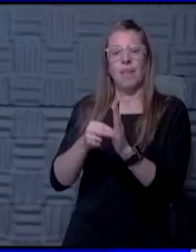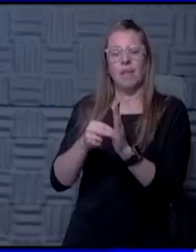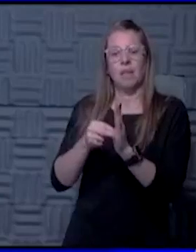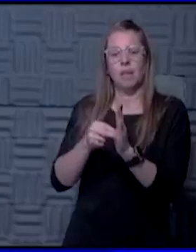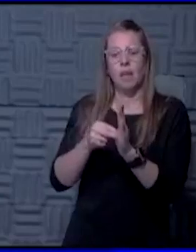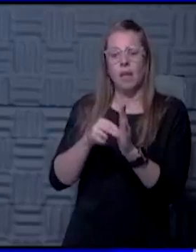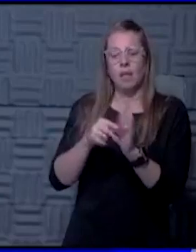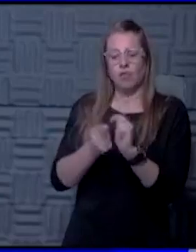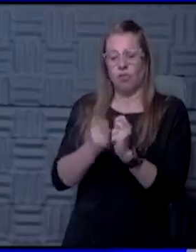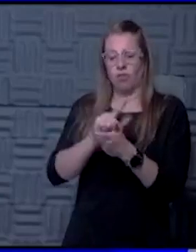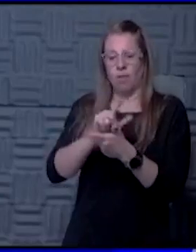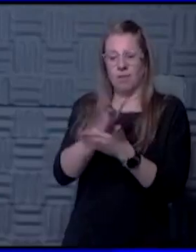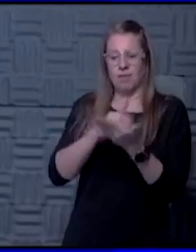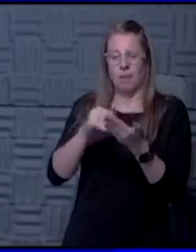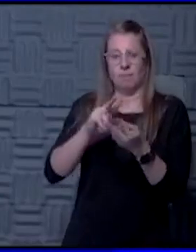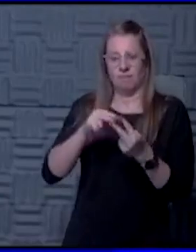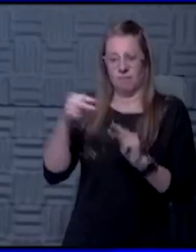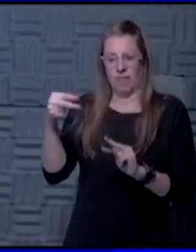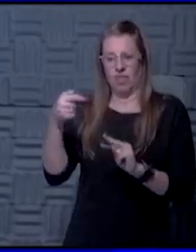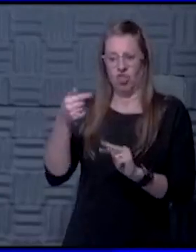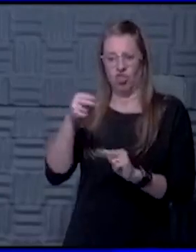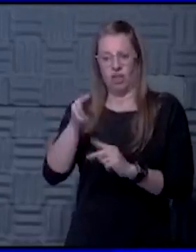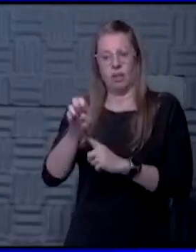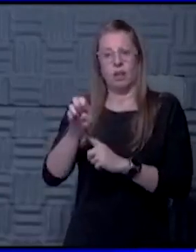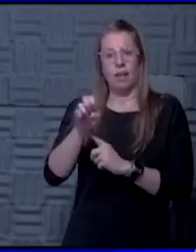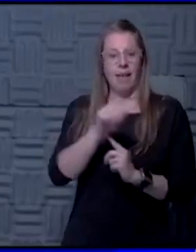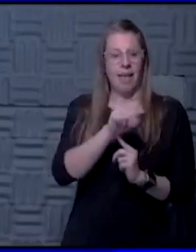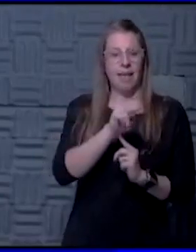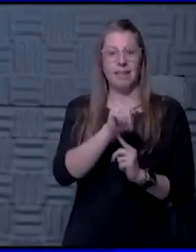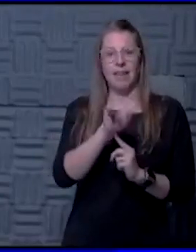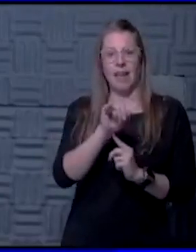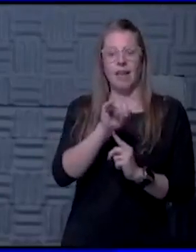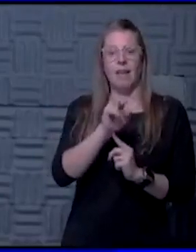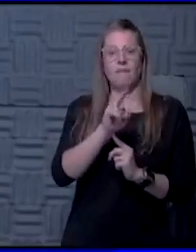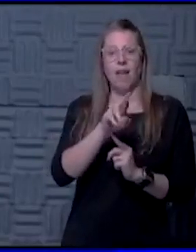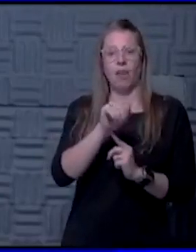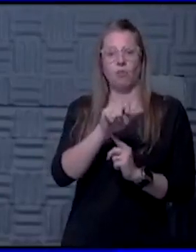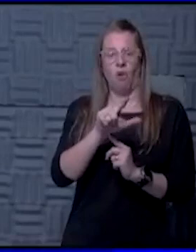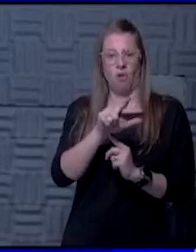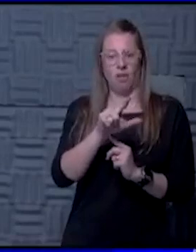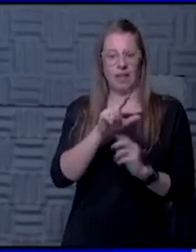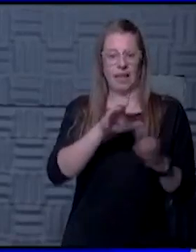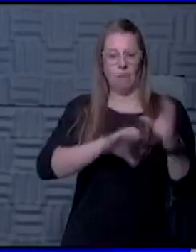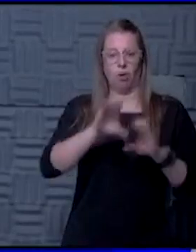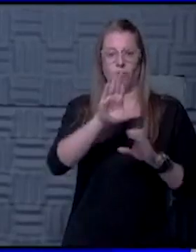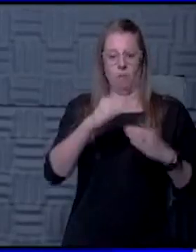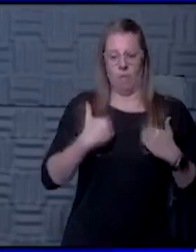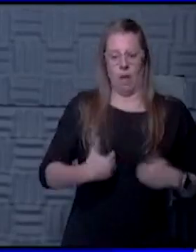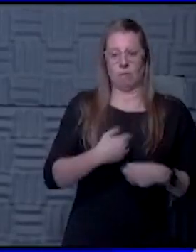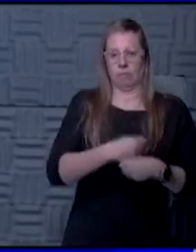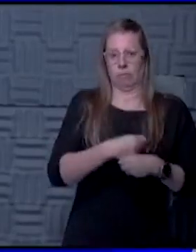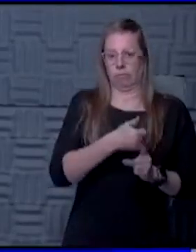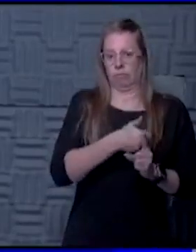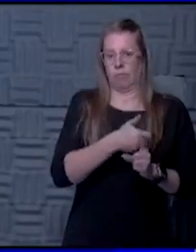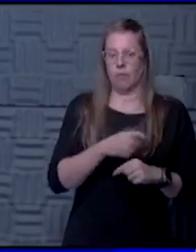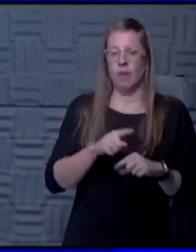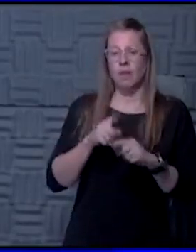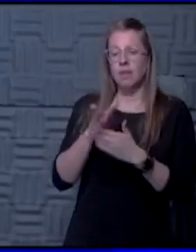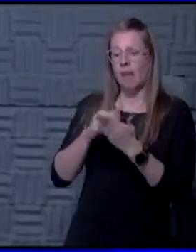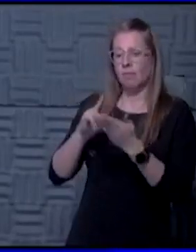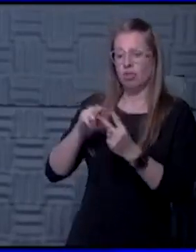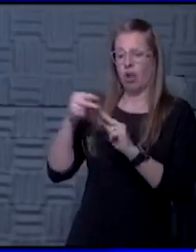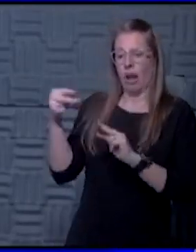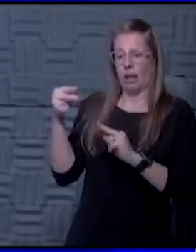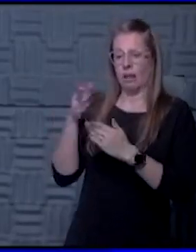transcribe some of those genes, and interferon is one of the main antiviral chemicals that your body produces. So there are probably genetic components, but they are